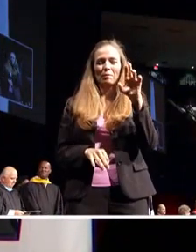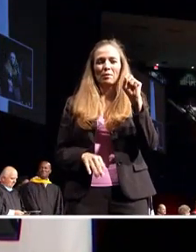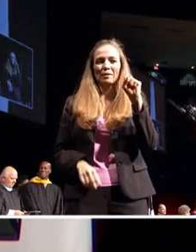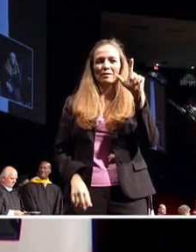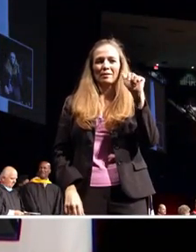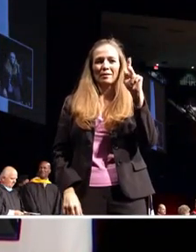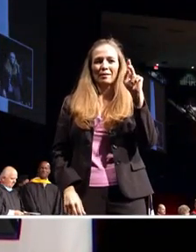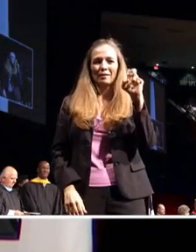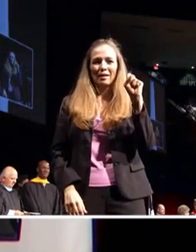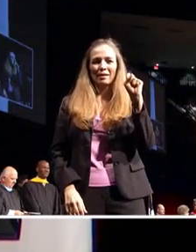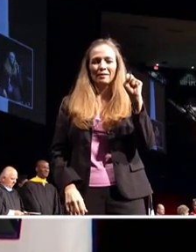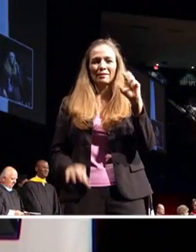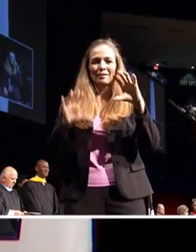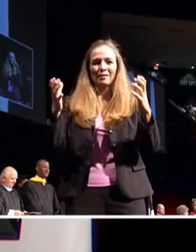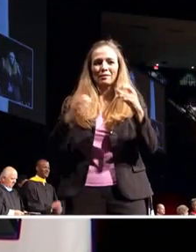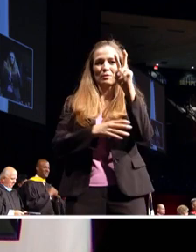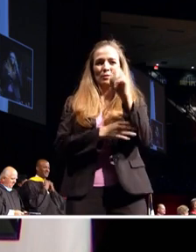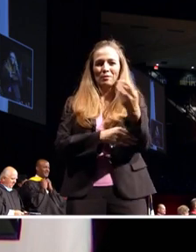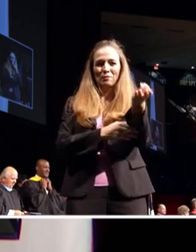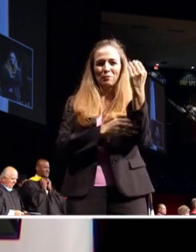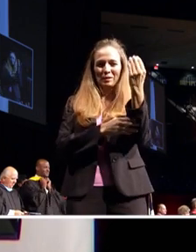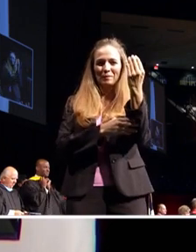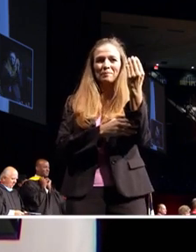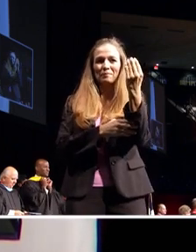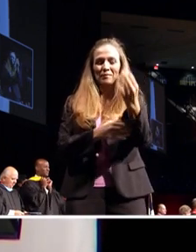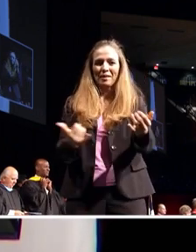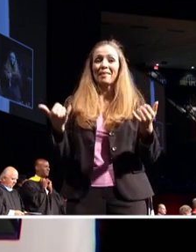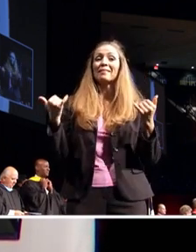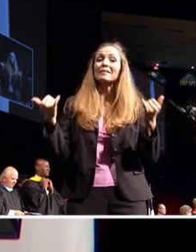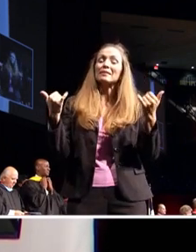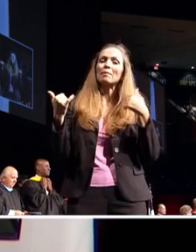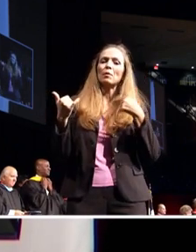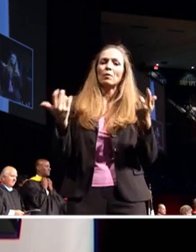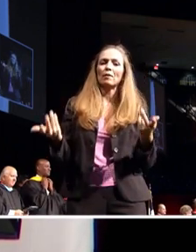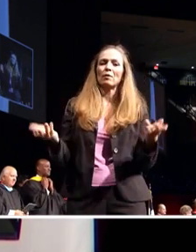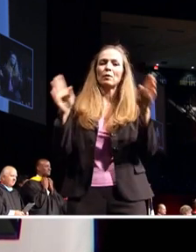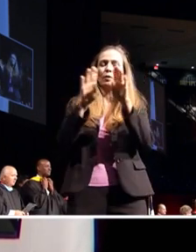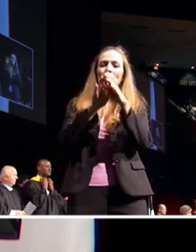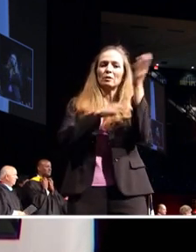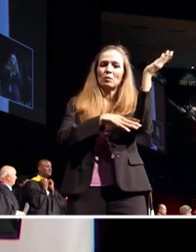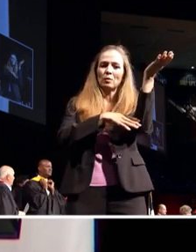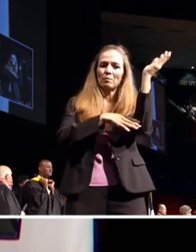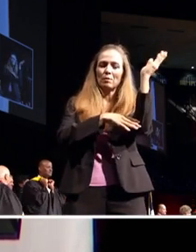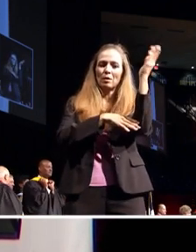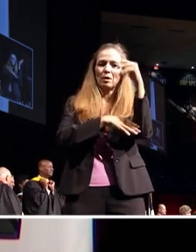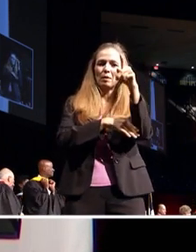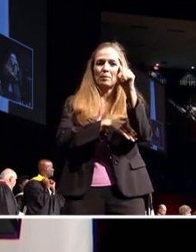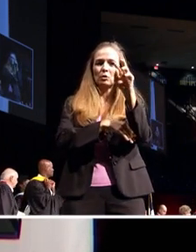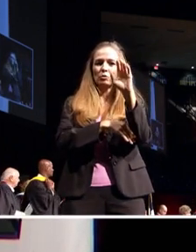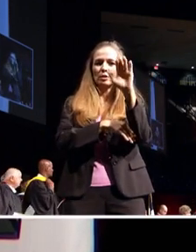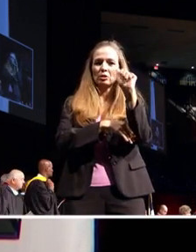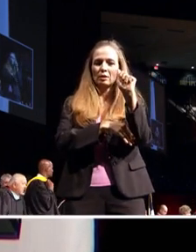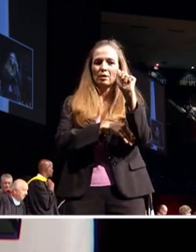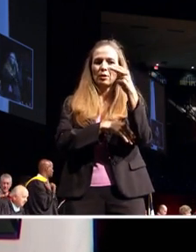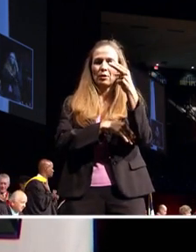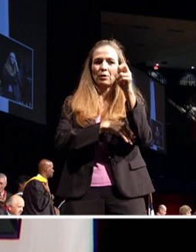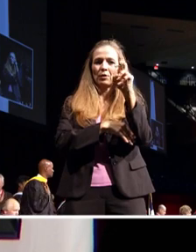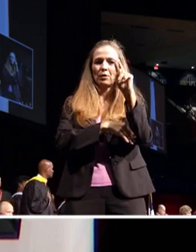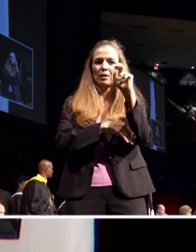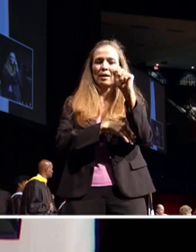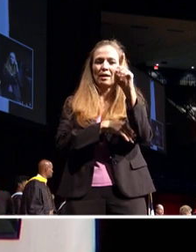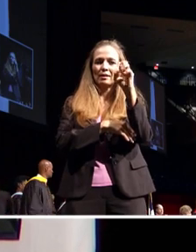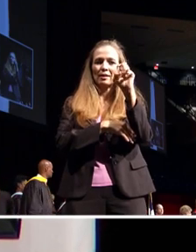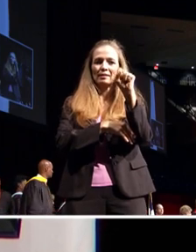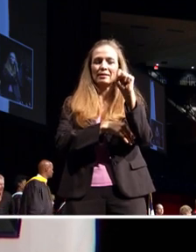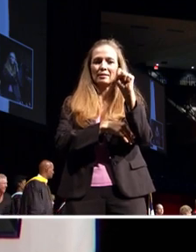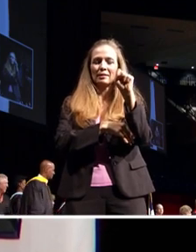of 2014. At this time, we will have closing remarks delivered by Patricia Hernandez, senior